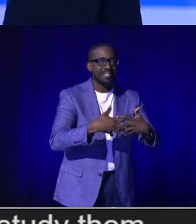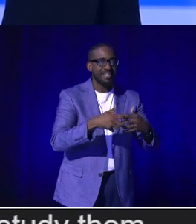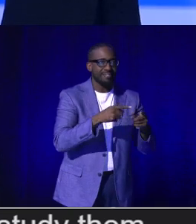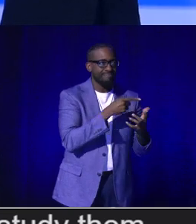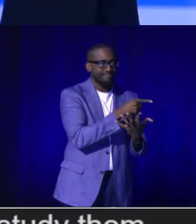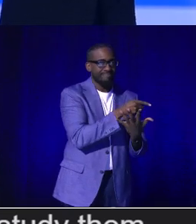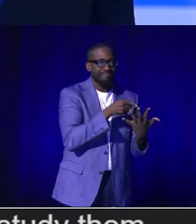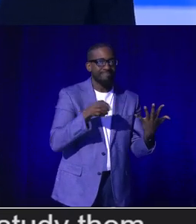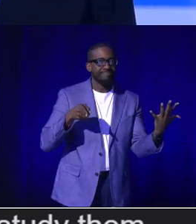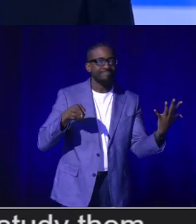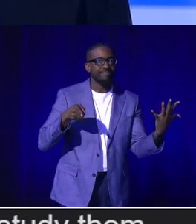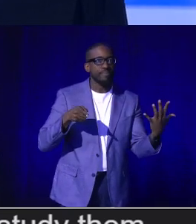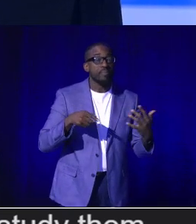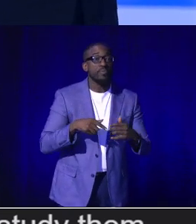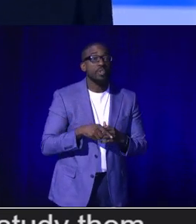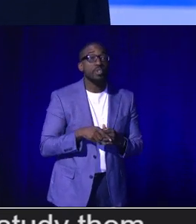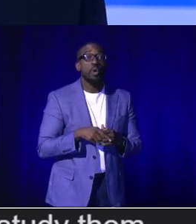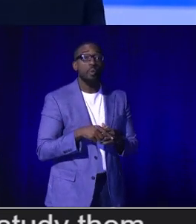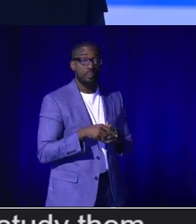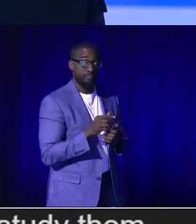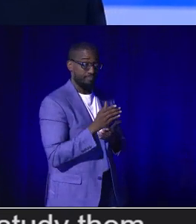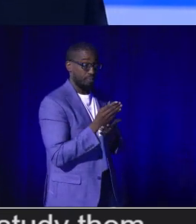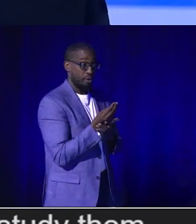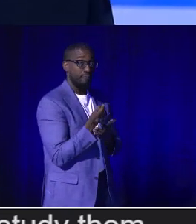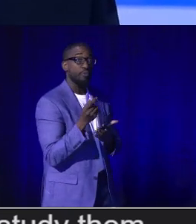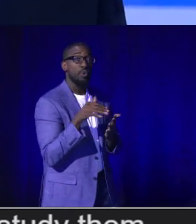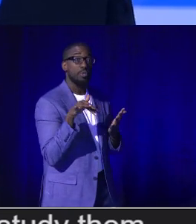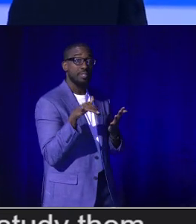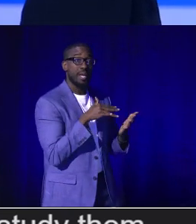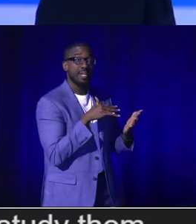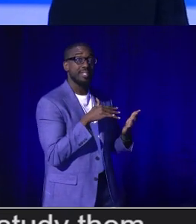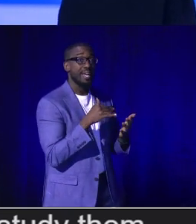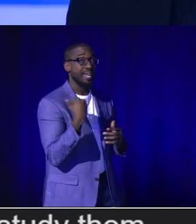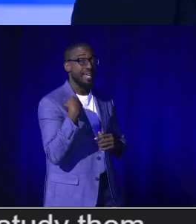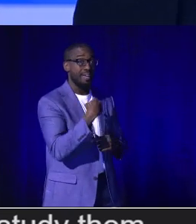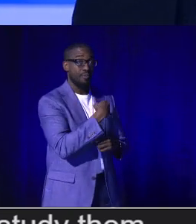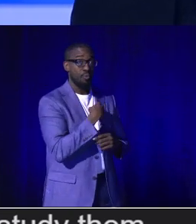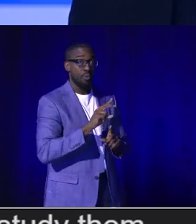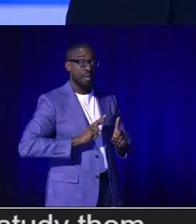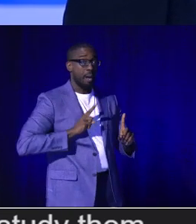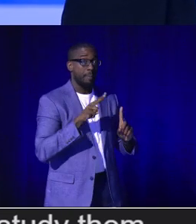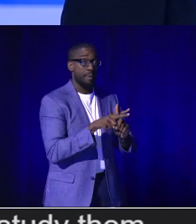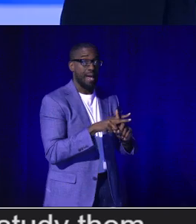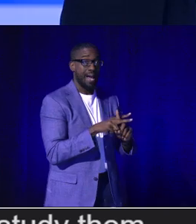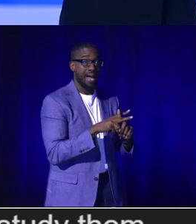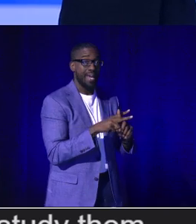that by also applying cooling, we're dramatically